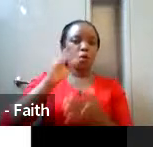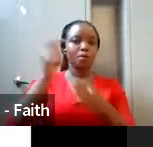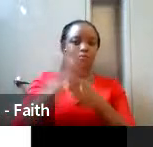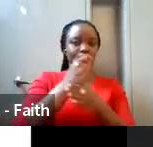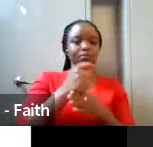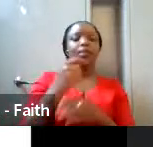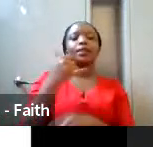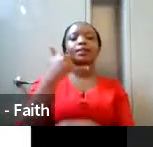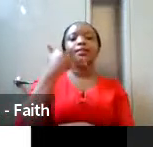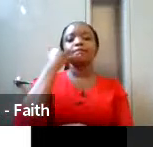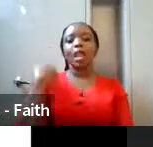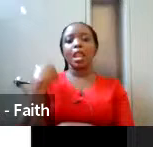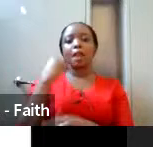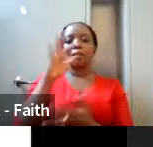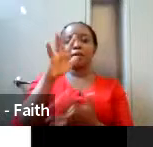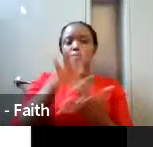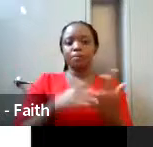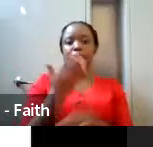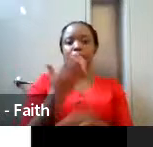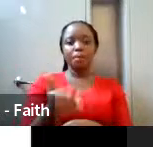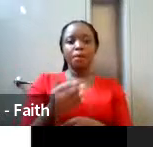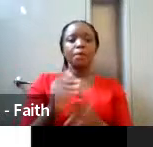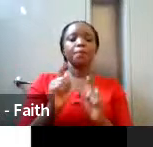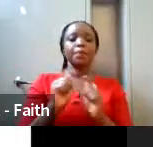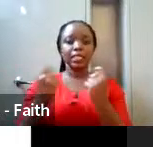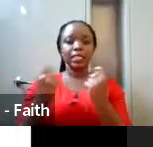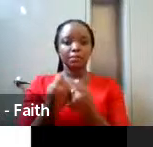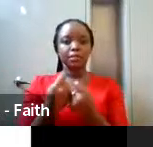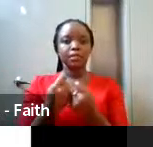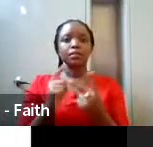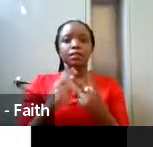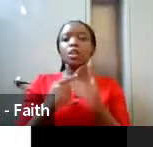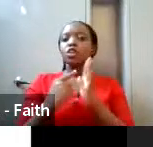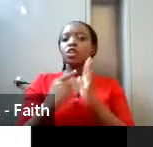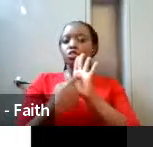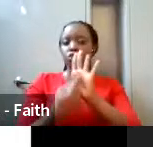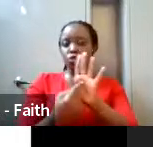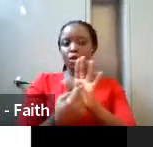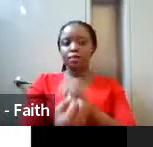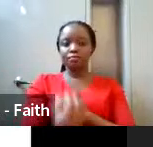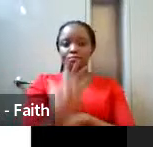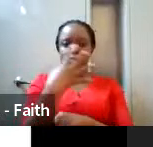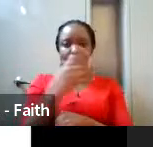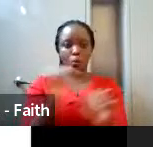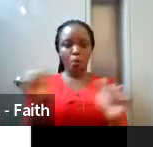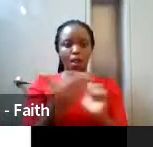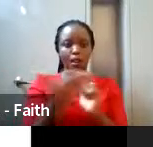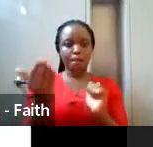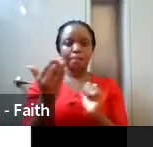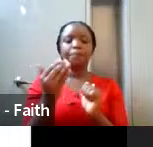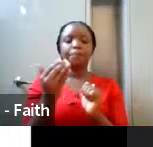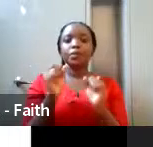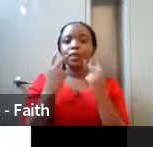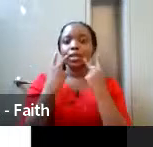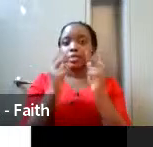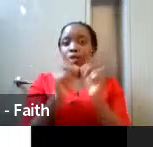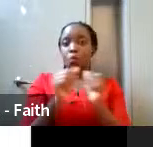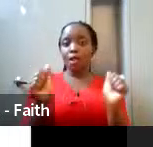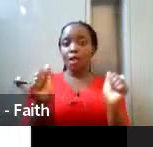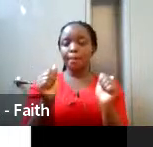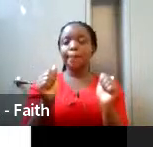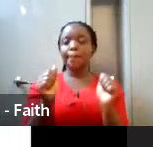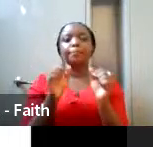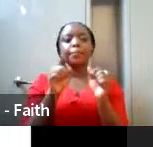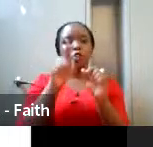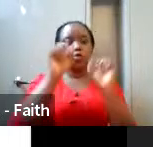the eTIMS team. It's shown on the screen above. So you